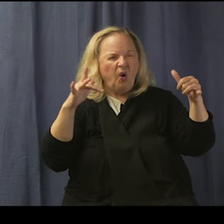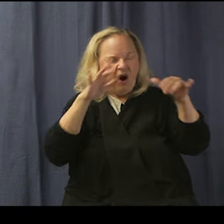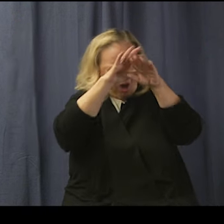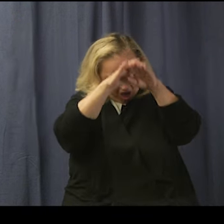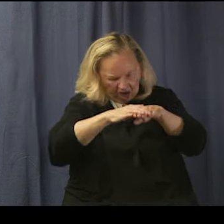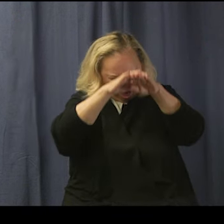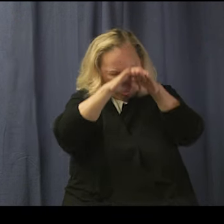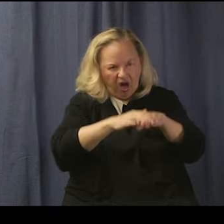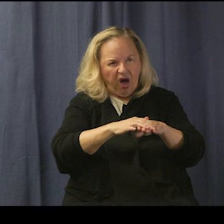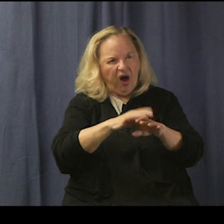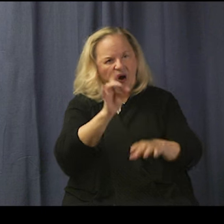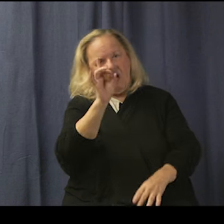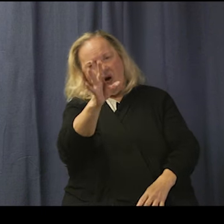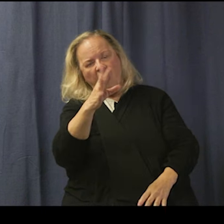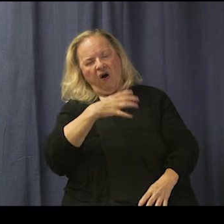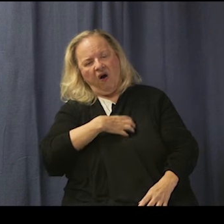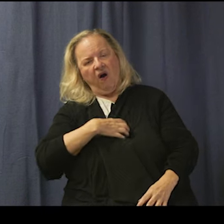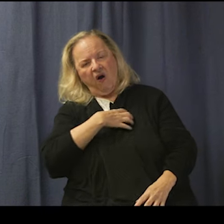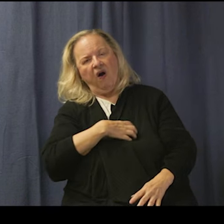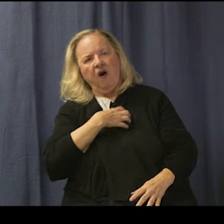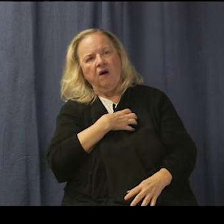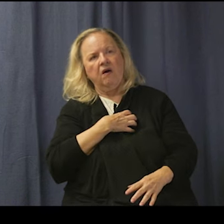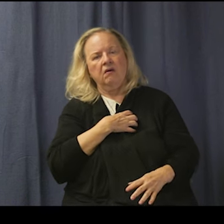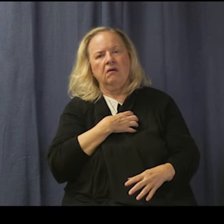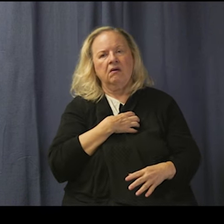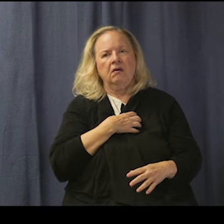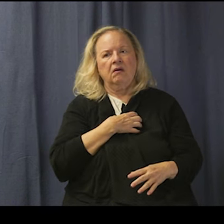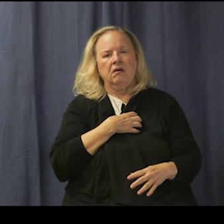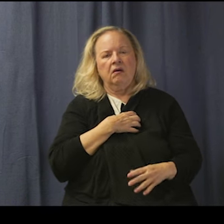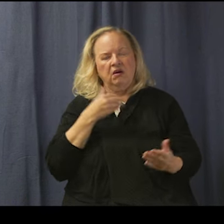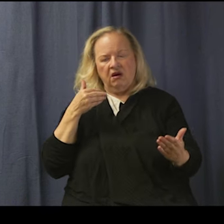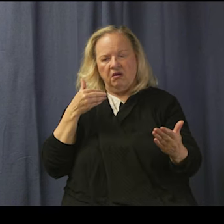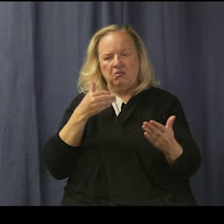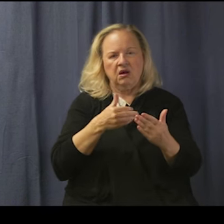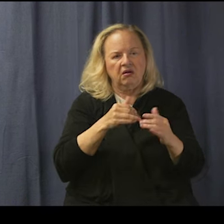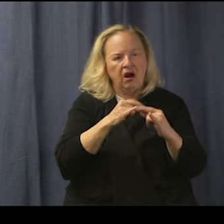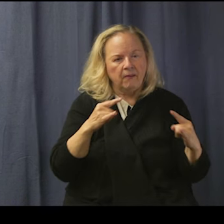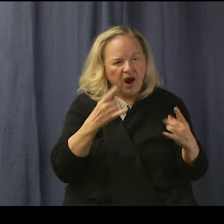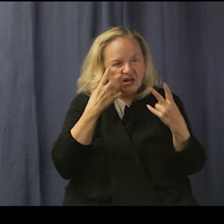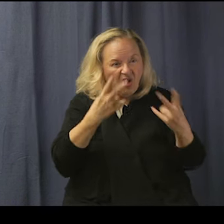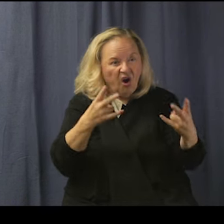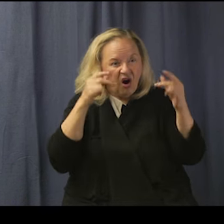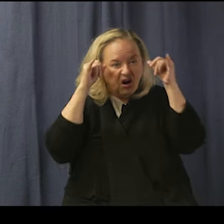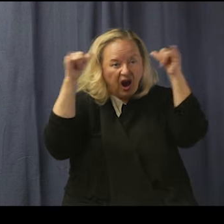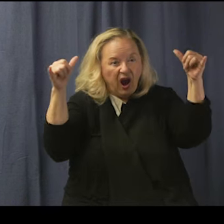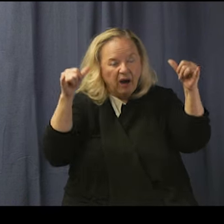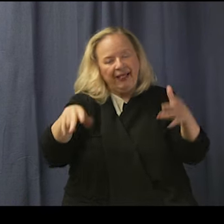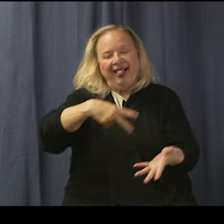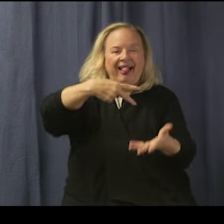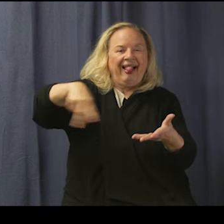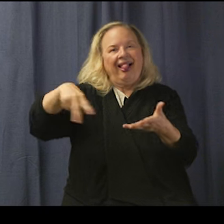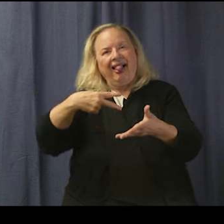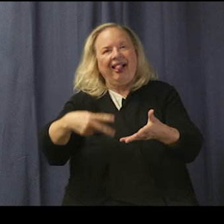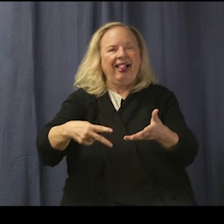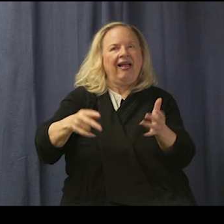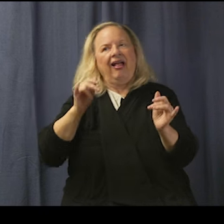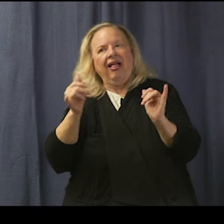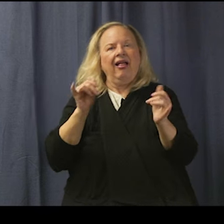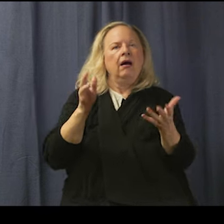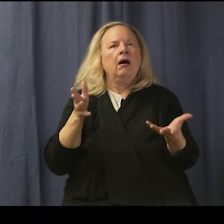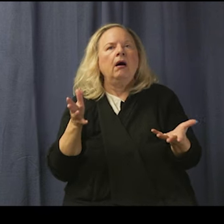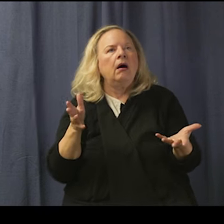Exodus 32:19. It came to pass, as soon as he came near to the camp, he saw the calf, the dancing, and Moses' anger